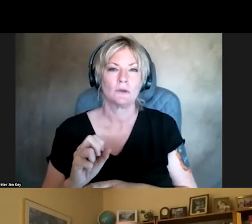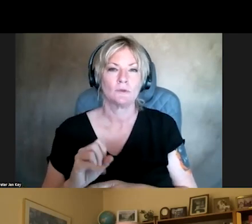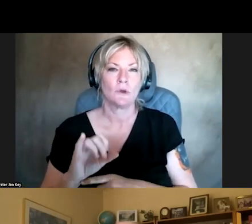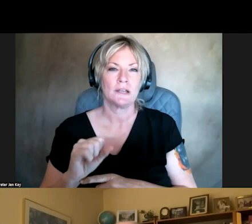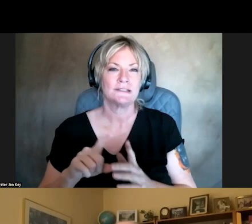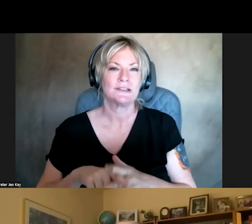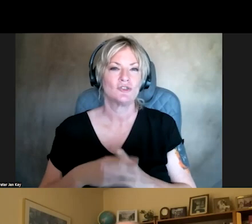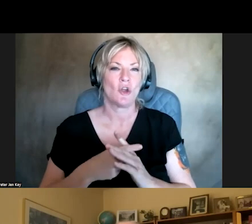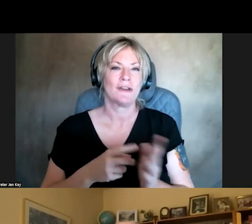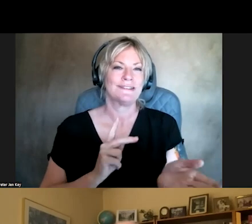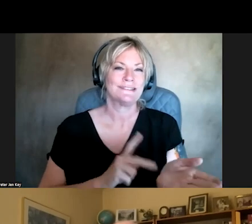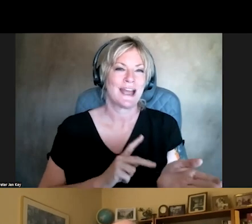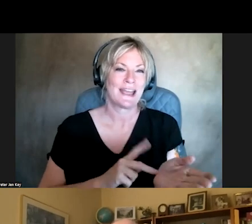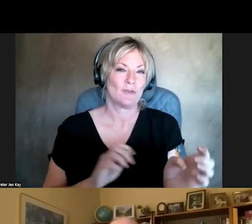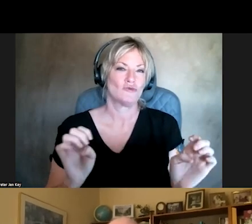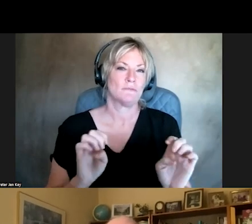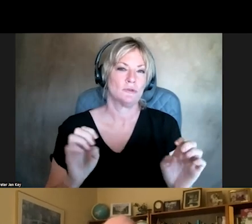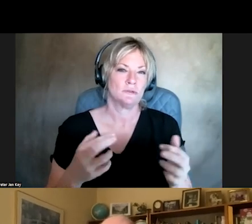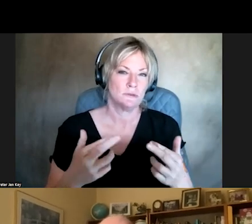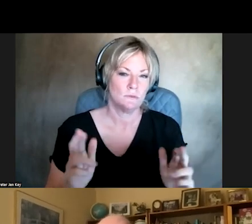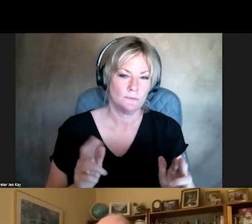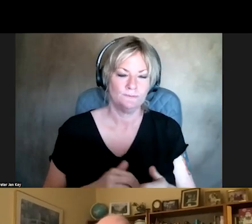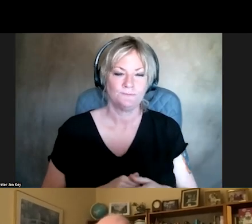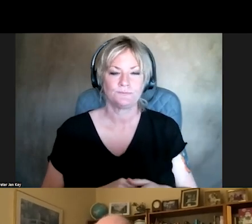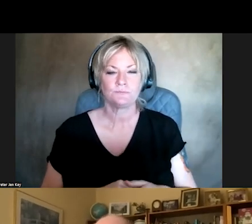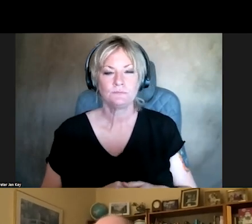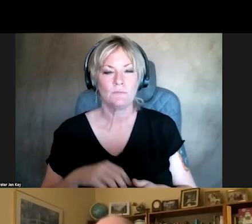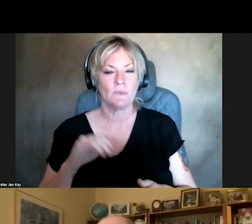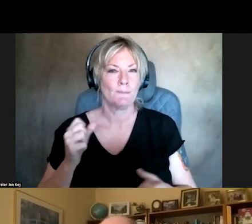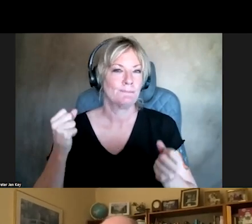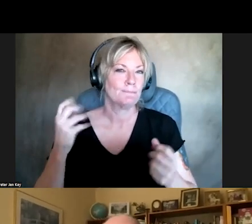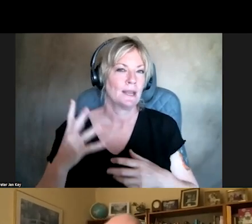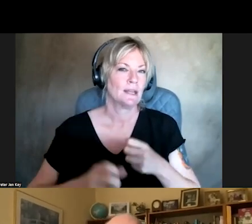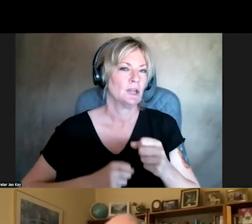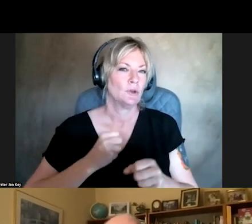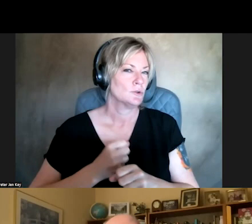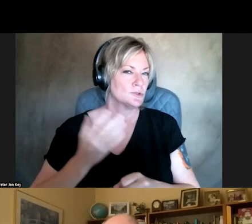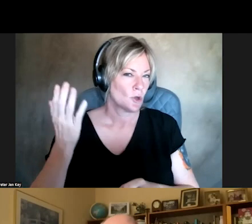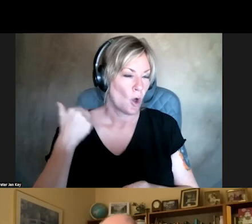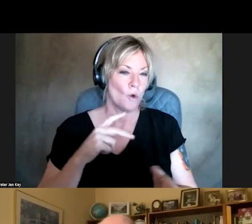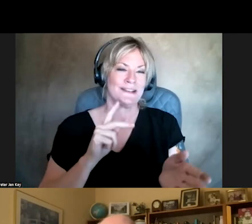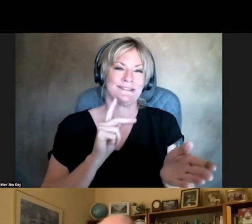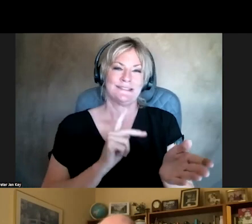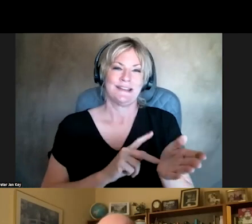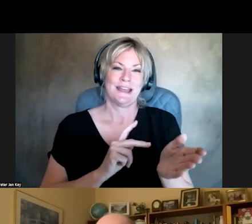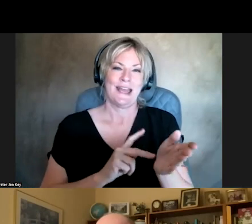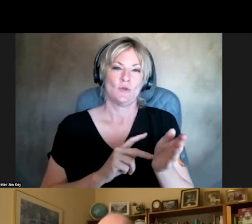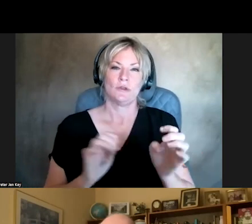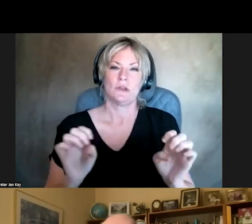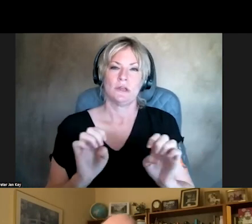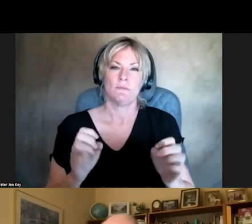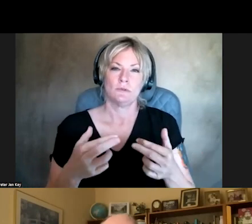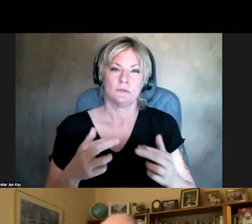a psychiatric emergency room. That was many years ago. And that psychiatric emergency room